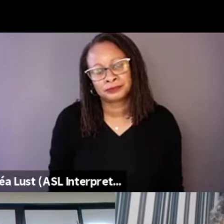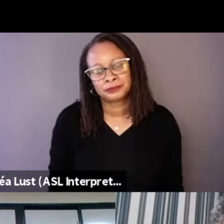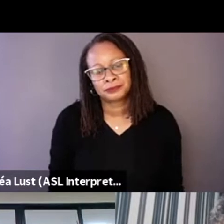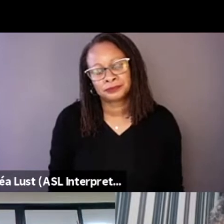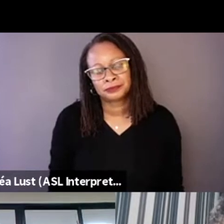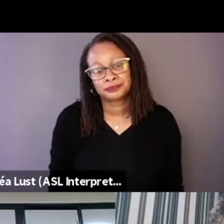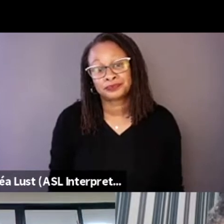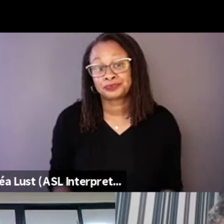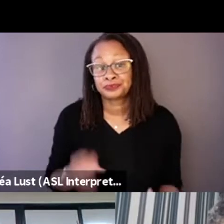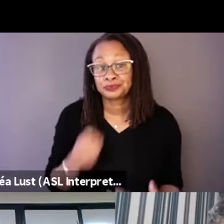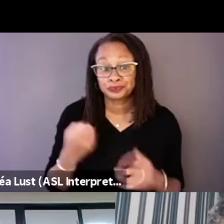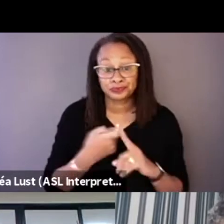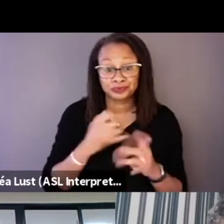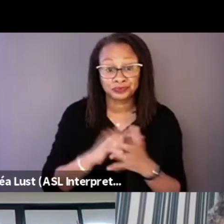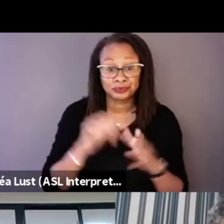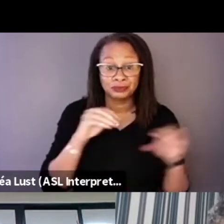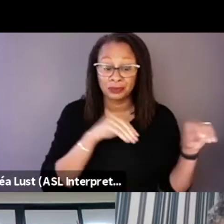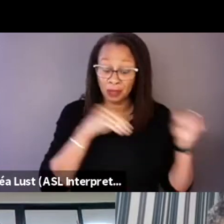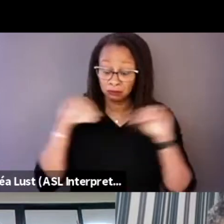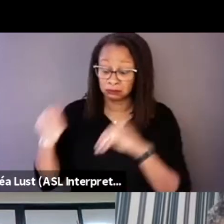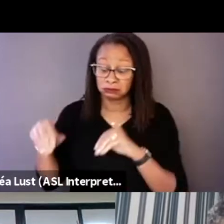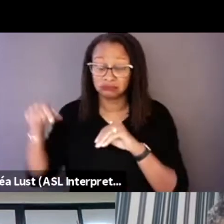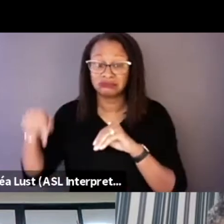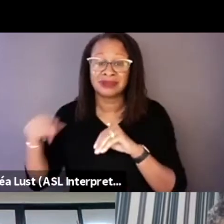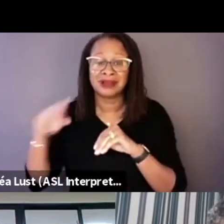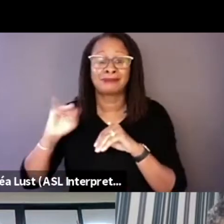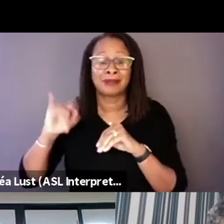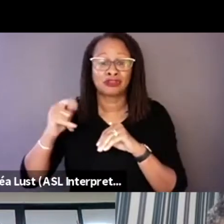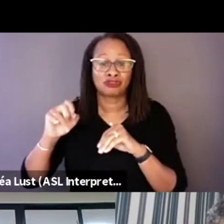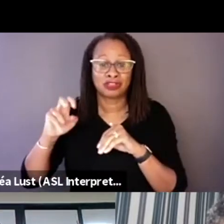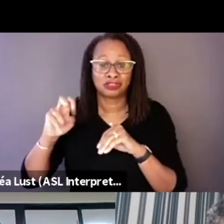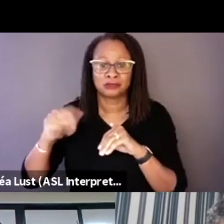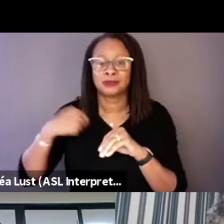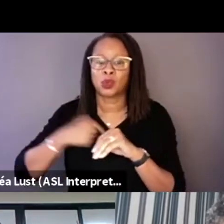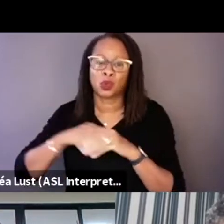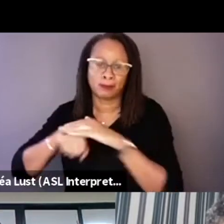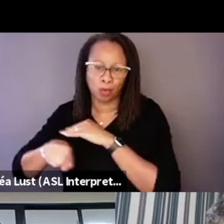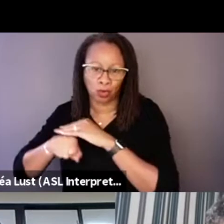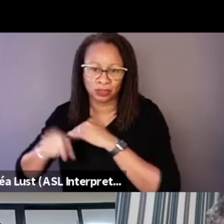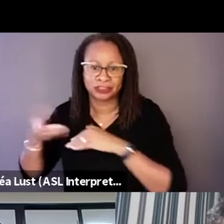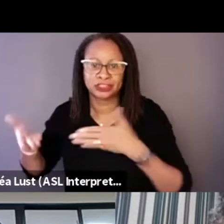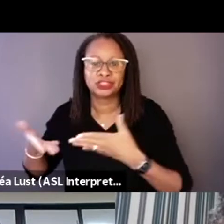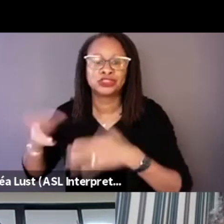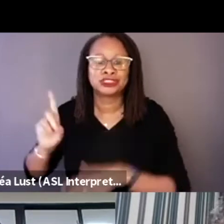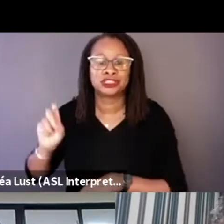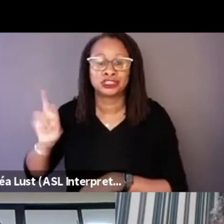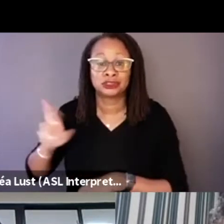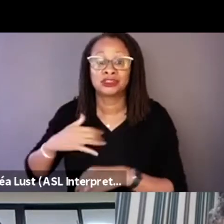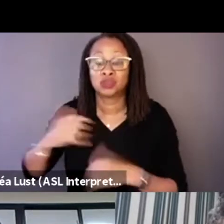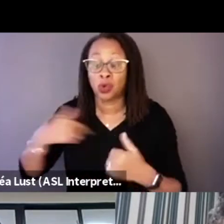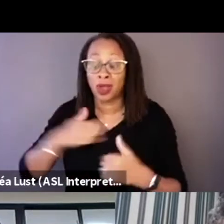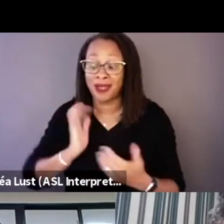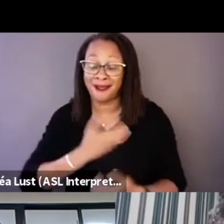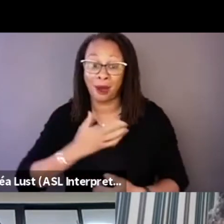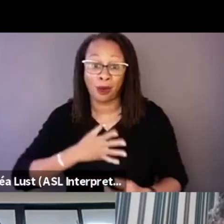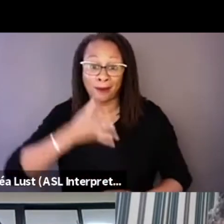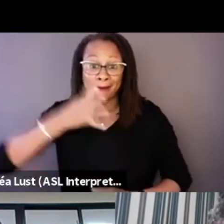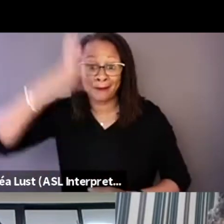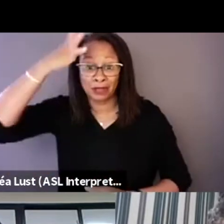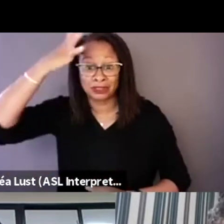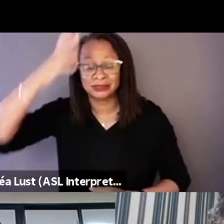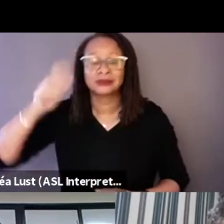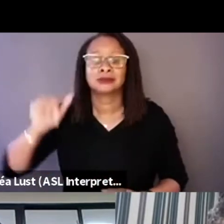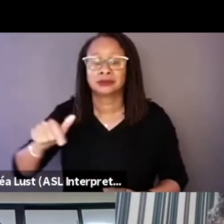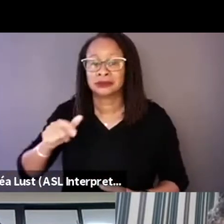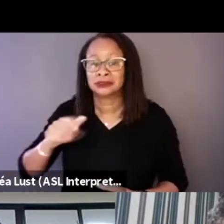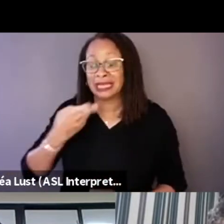And so from that migration that took place, that's where we are born, all the children of Haitian parents that we are living and